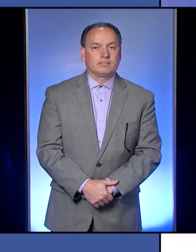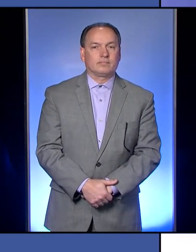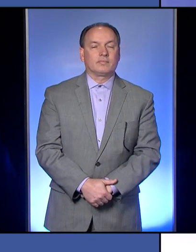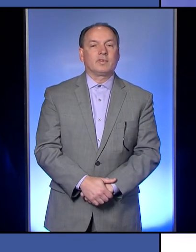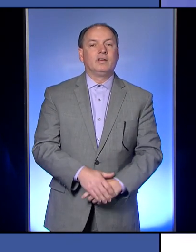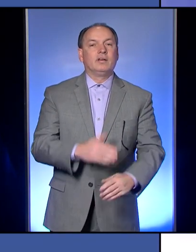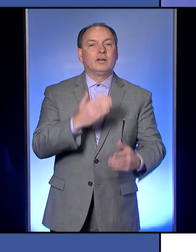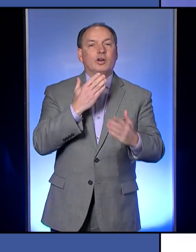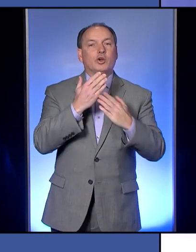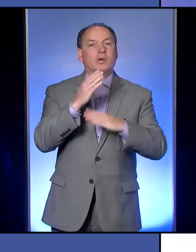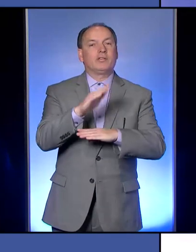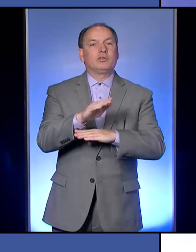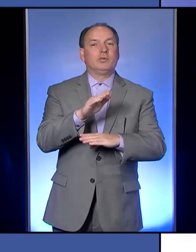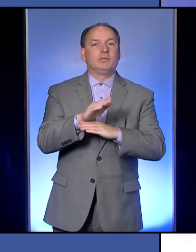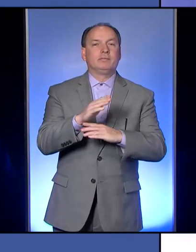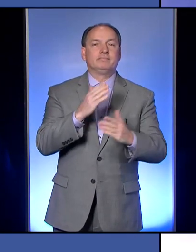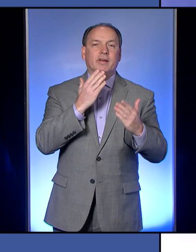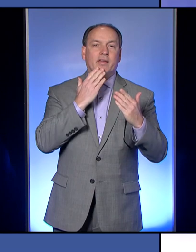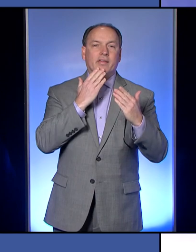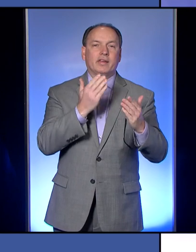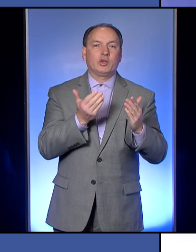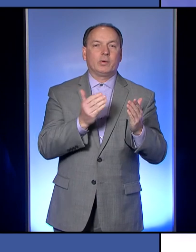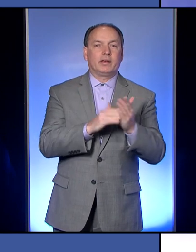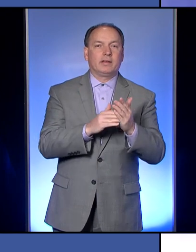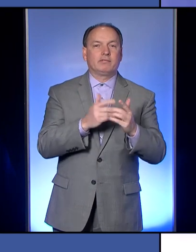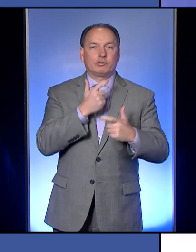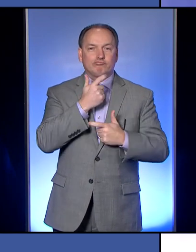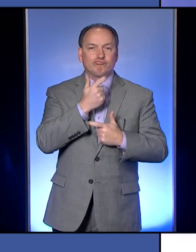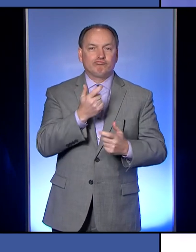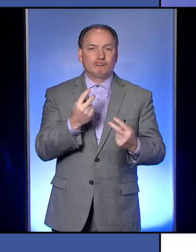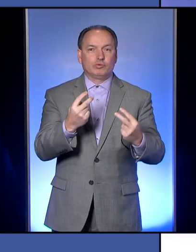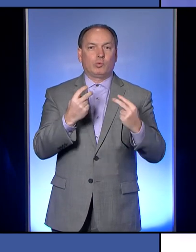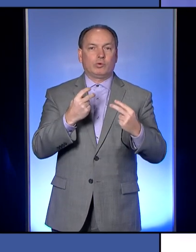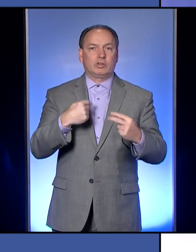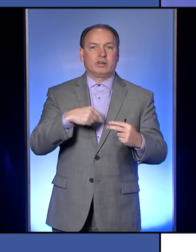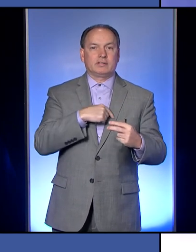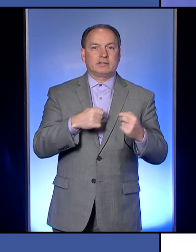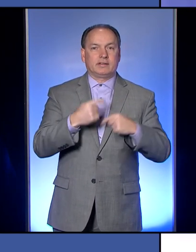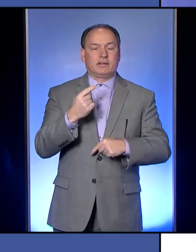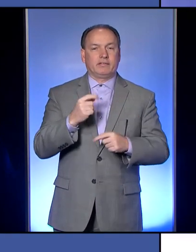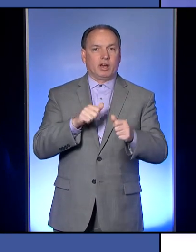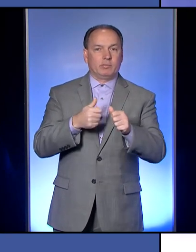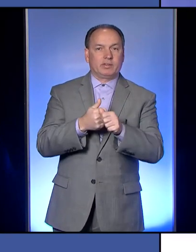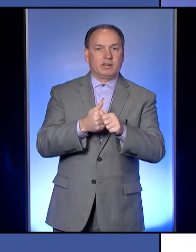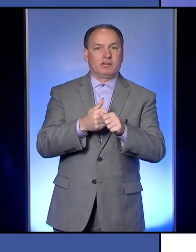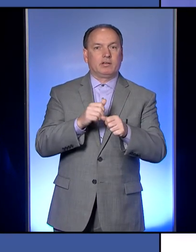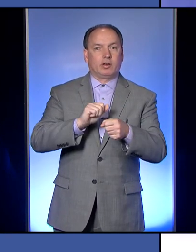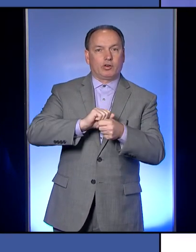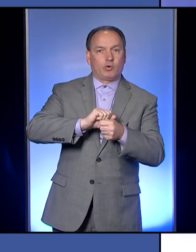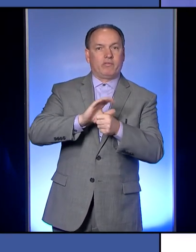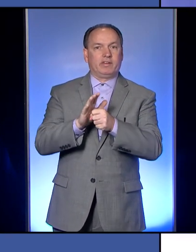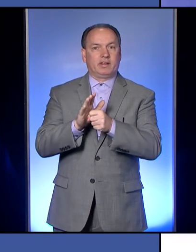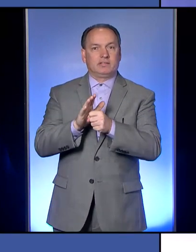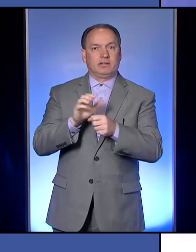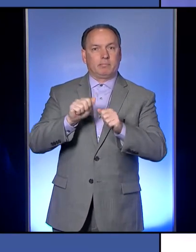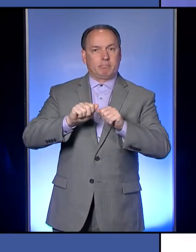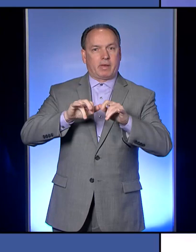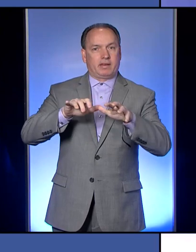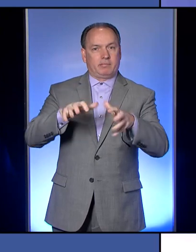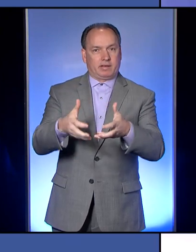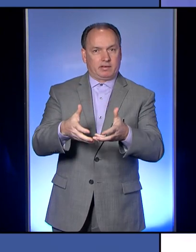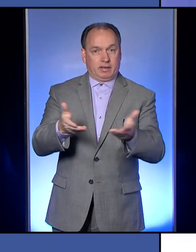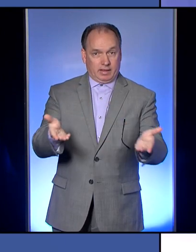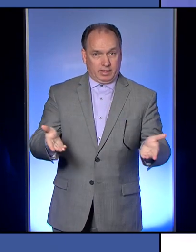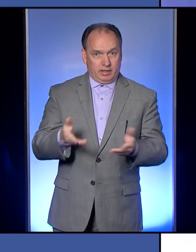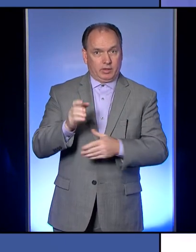Good afternoon. I appreciate you joining us today for an update on the COVID-19 pandemic here in Erie County. We have